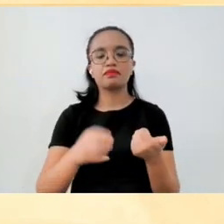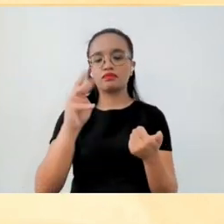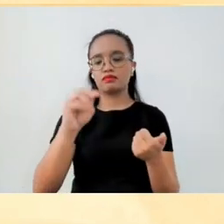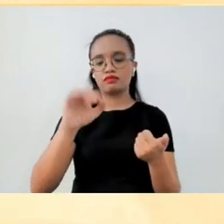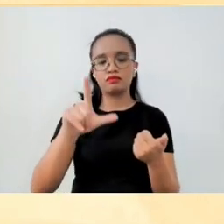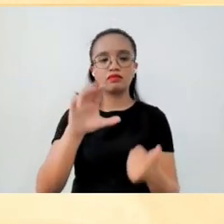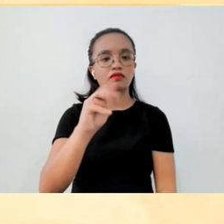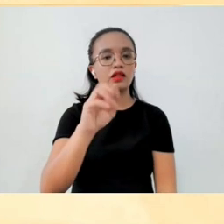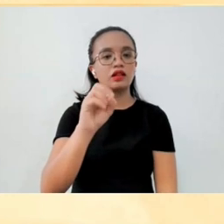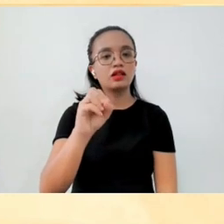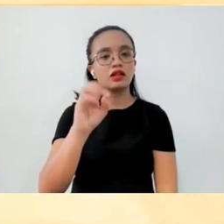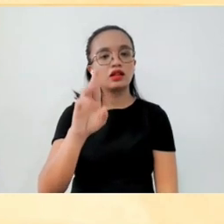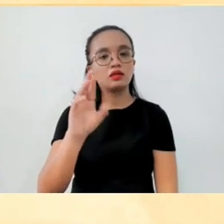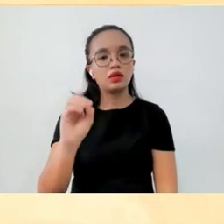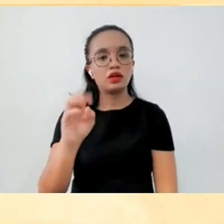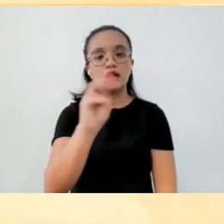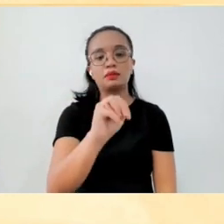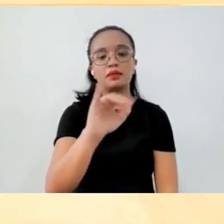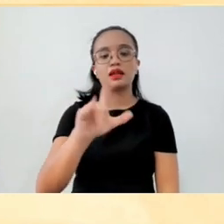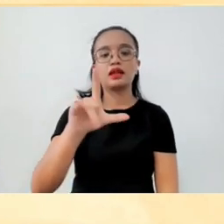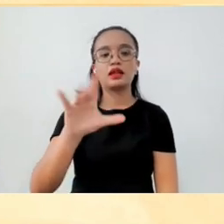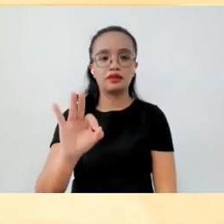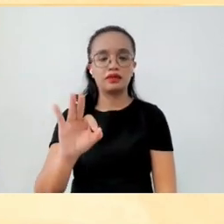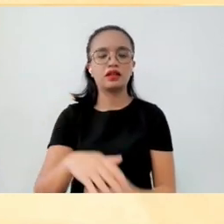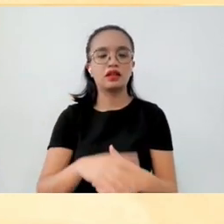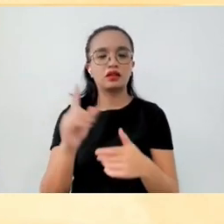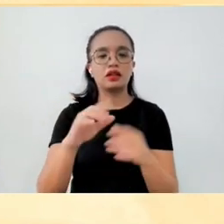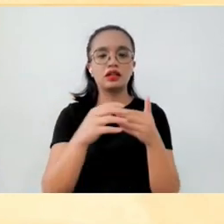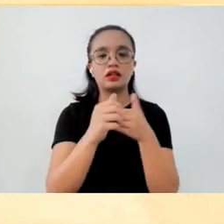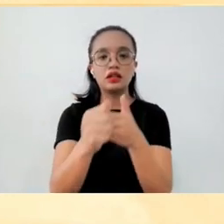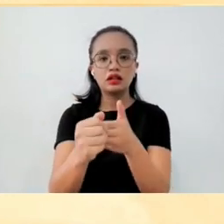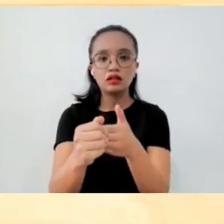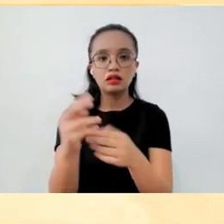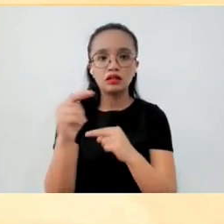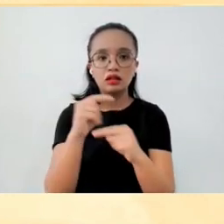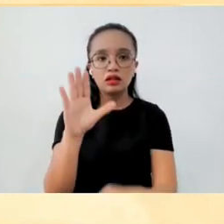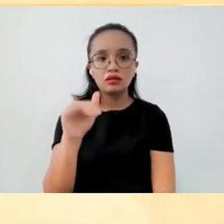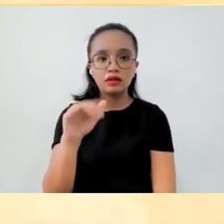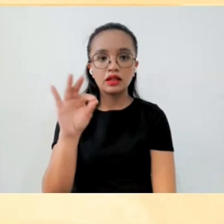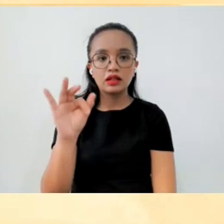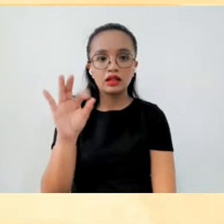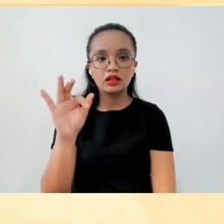Moro Islamic Liberation Front, led the negotiations from 1996 onwards.